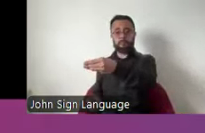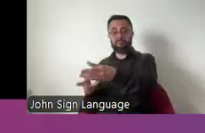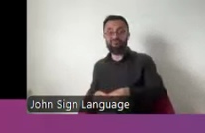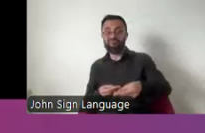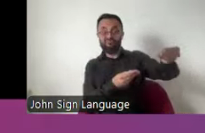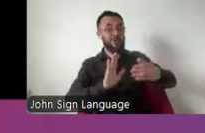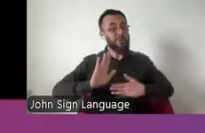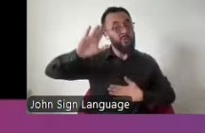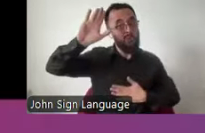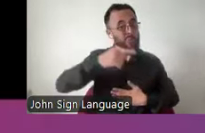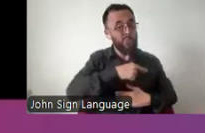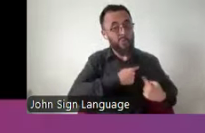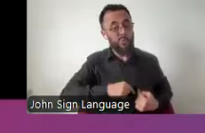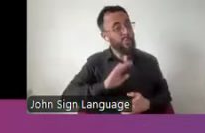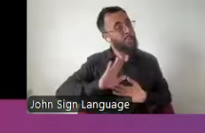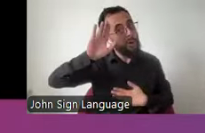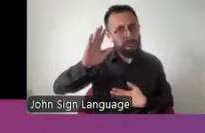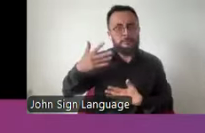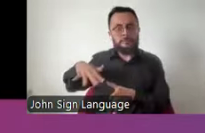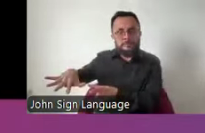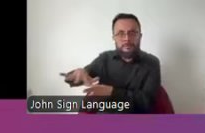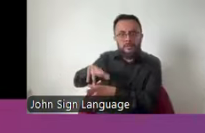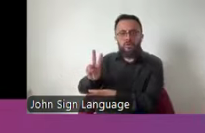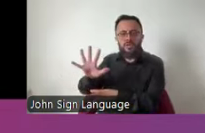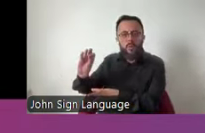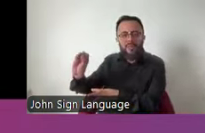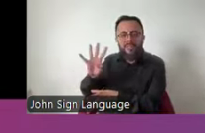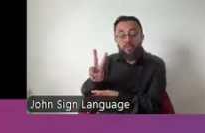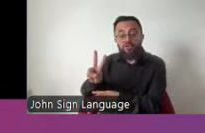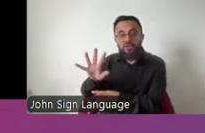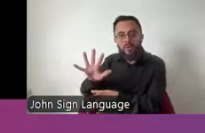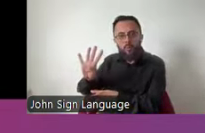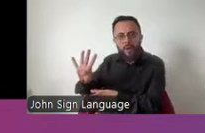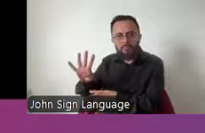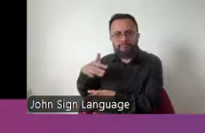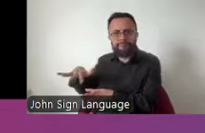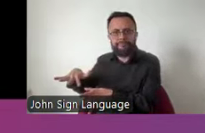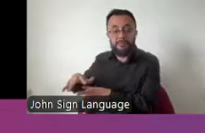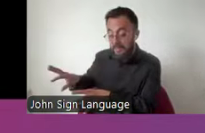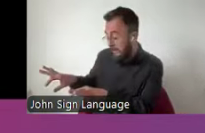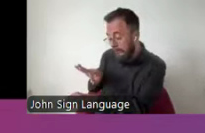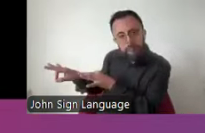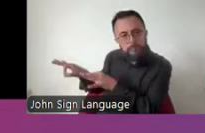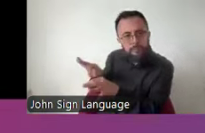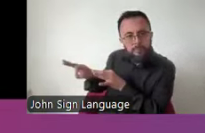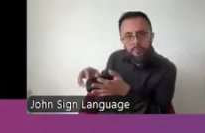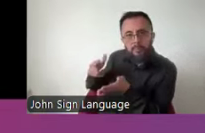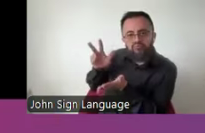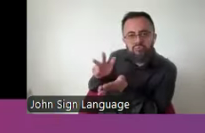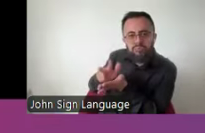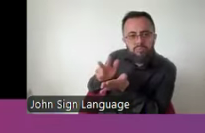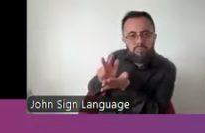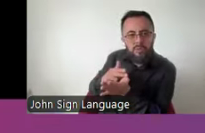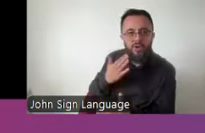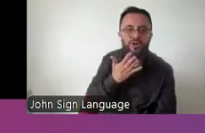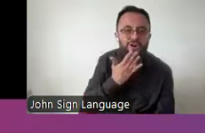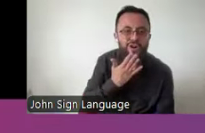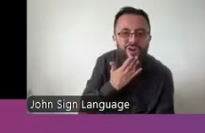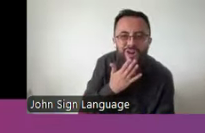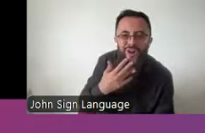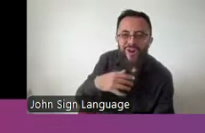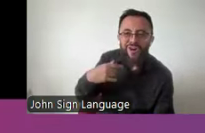the distribution of those organizations on the world map here, with actually a very good representation from